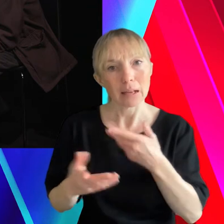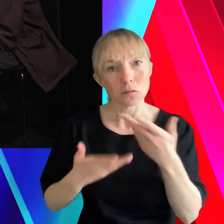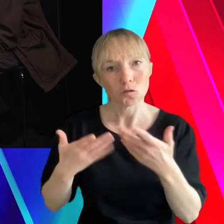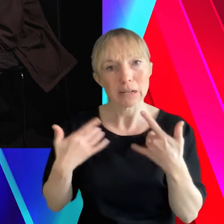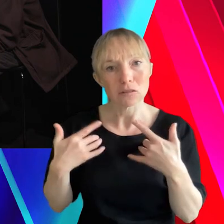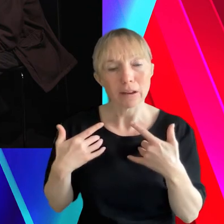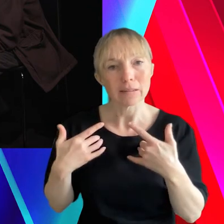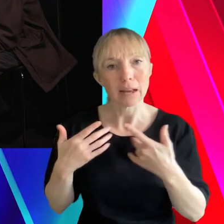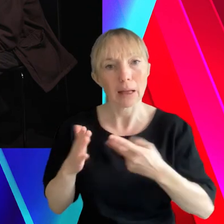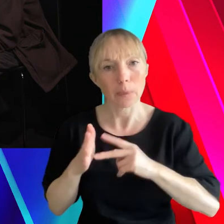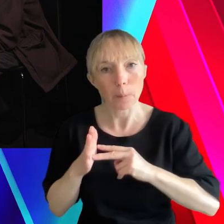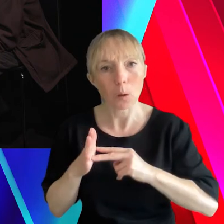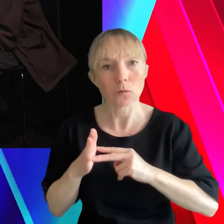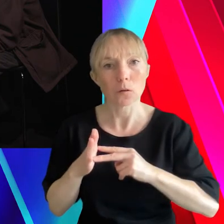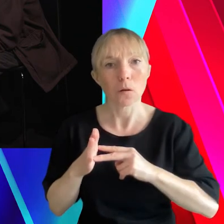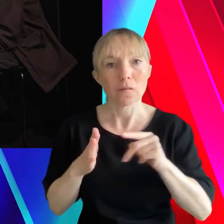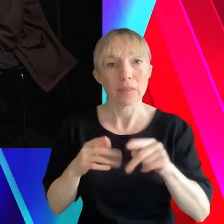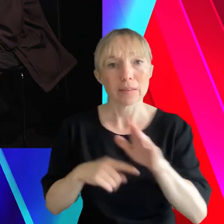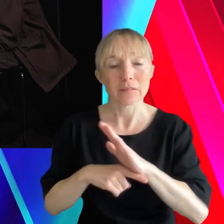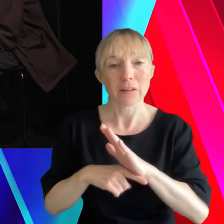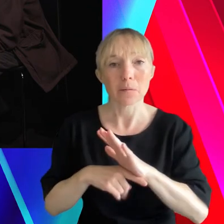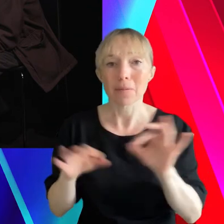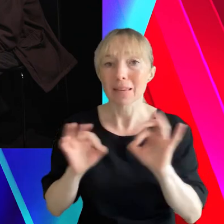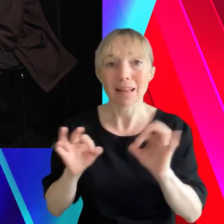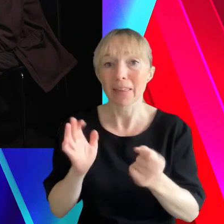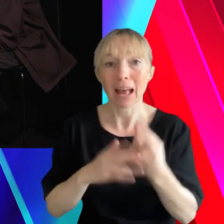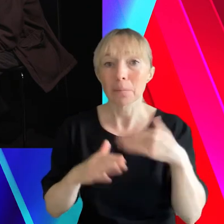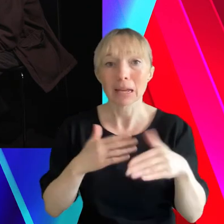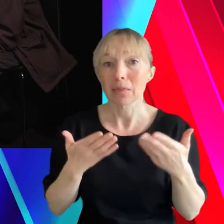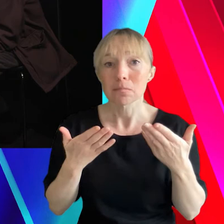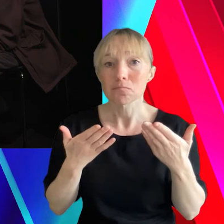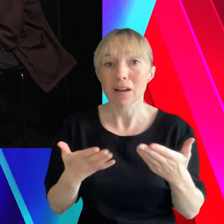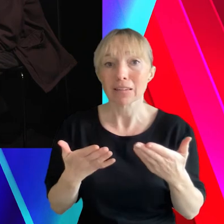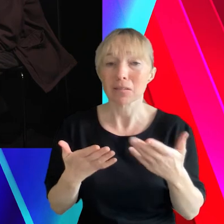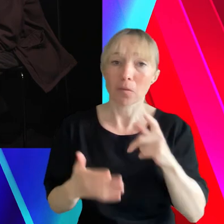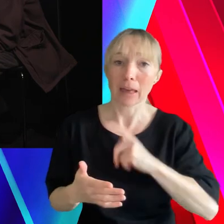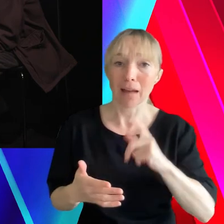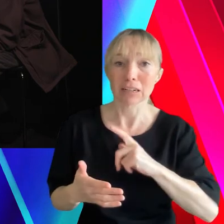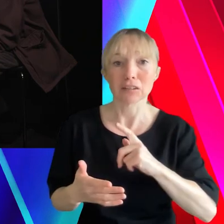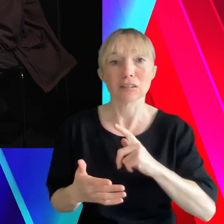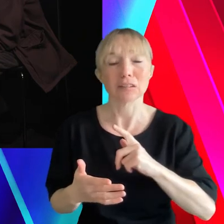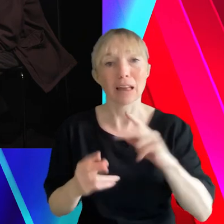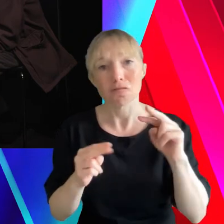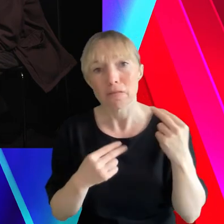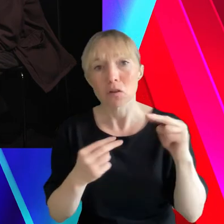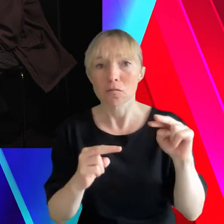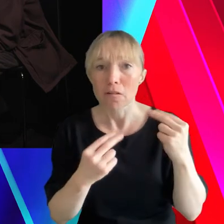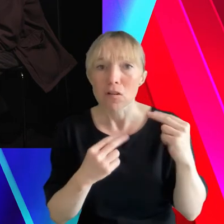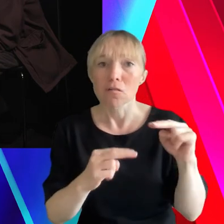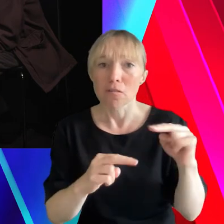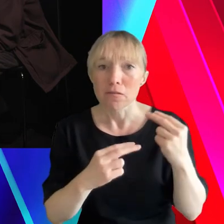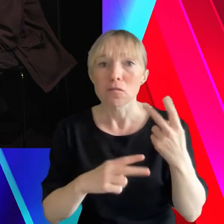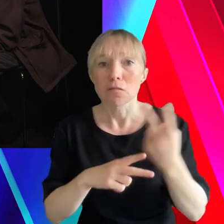plot of the past is that there's nothing going on in their present. They're just reviewing over and over what happened